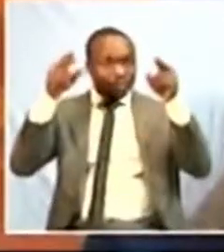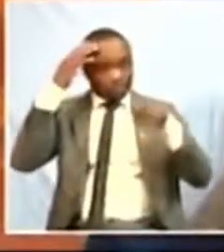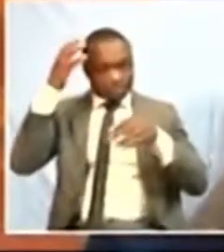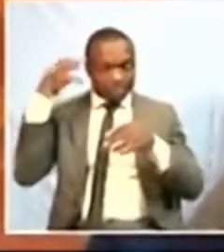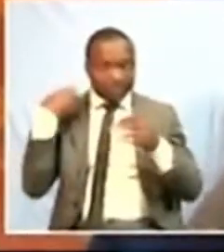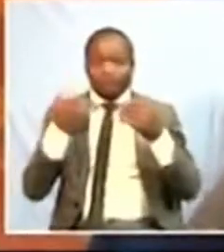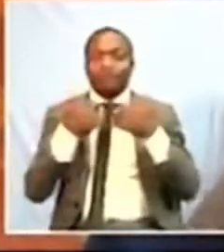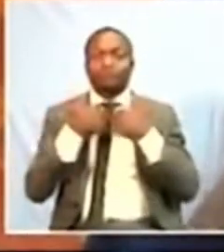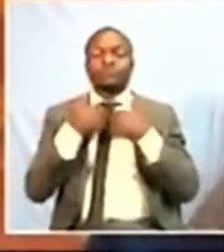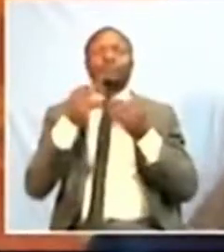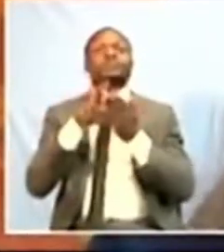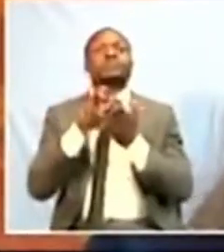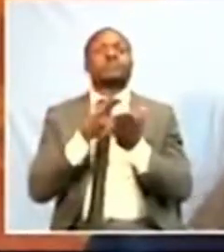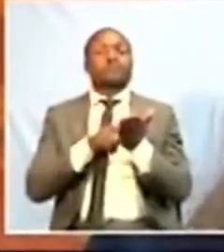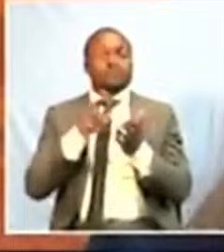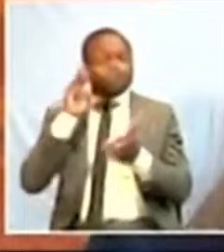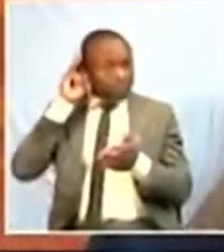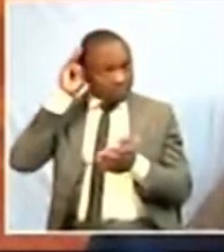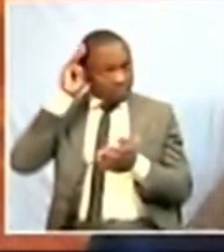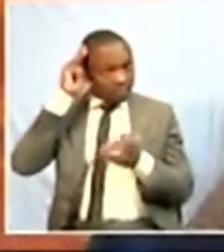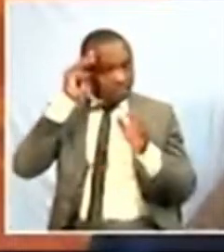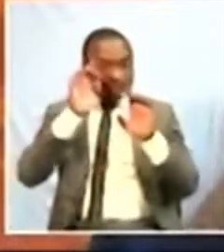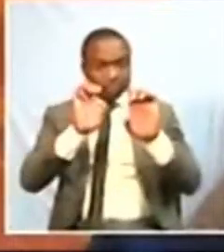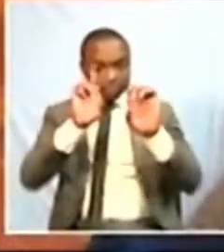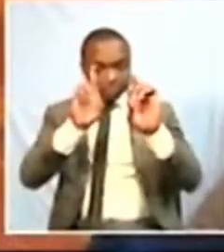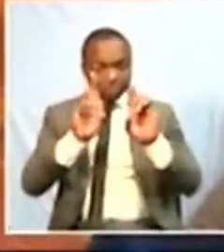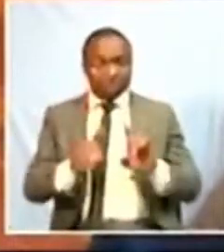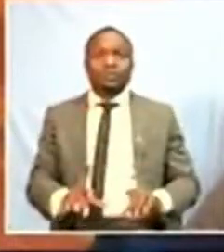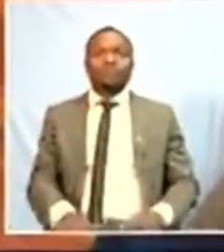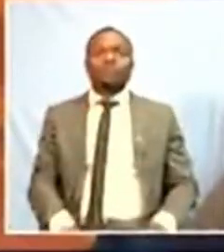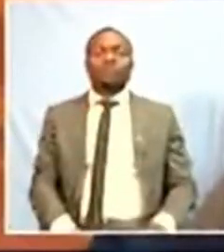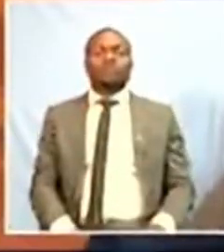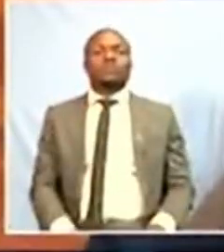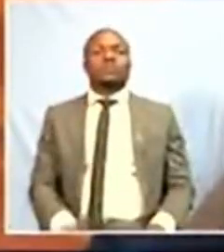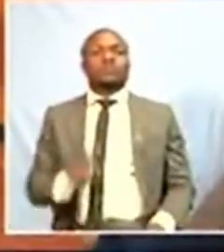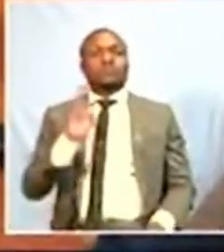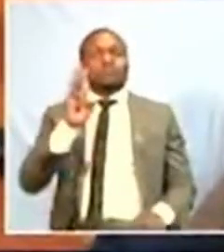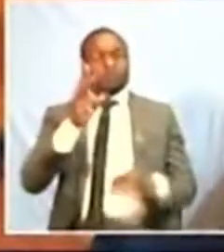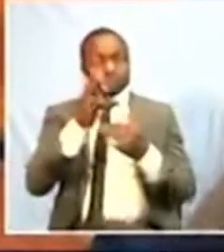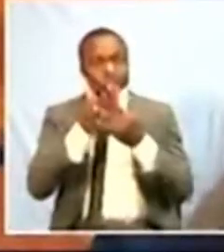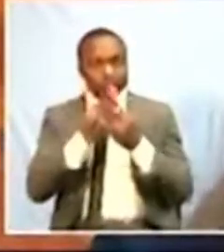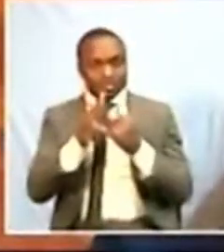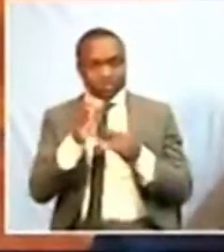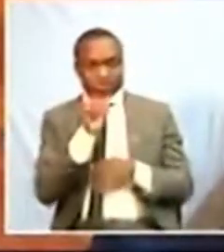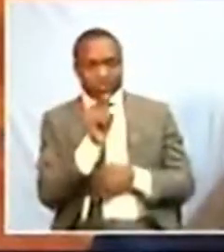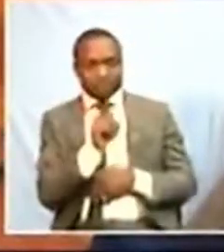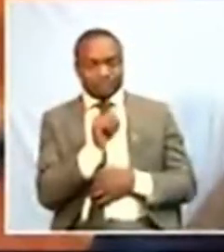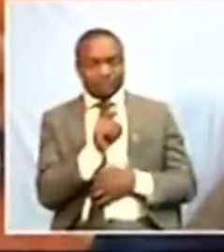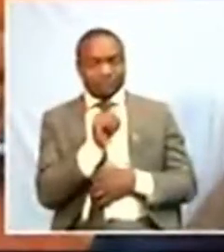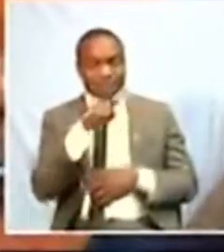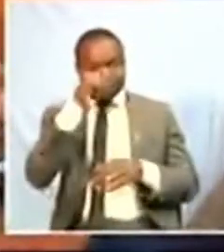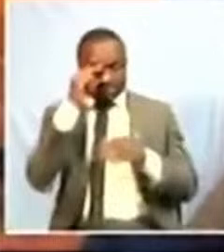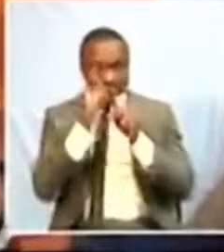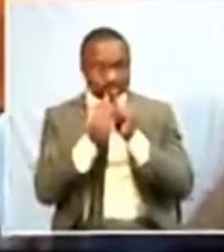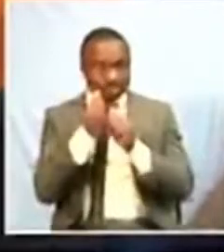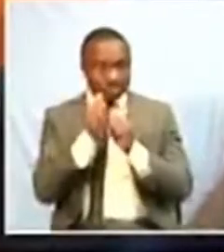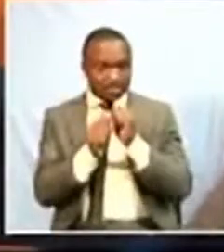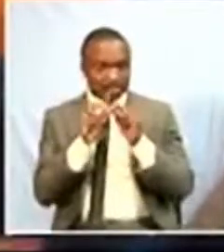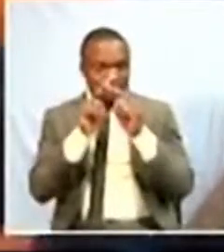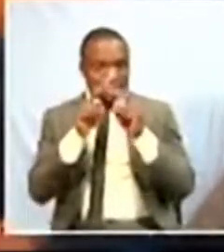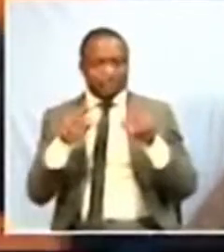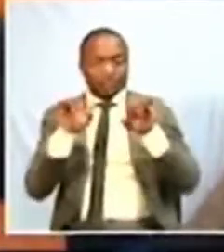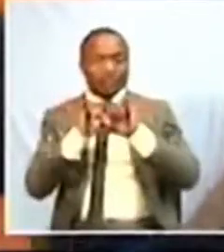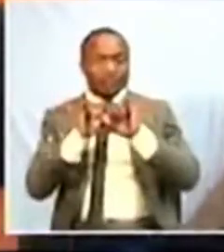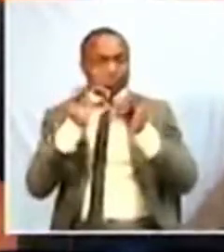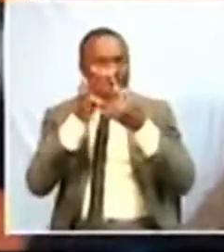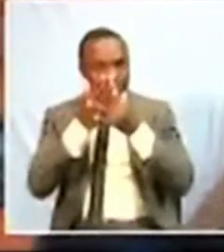a circular from Ministry of Education. I think we'll be able to share that, because I think it's very important to share with